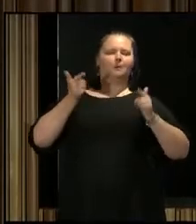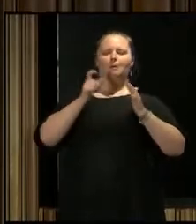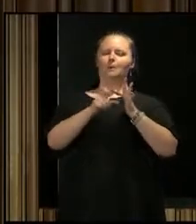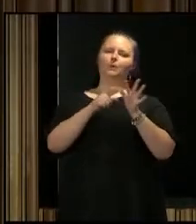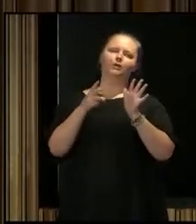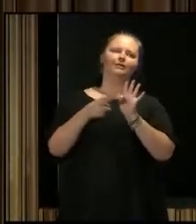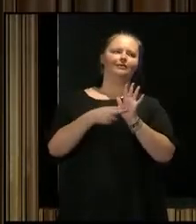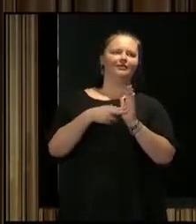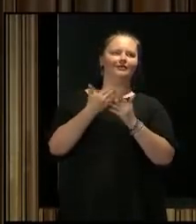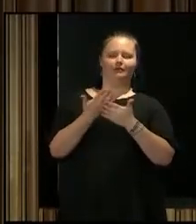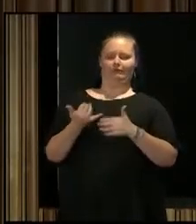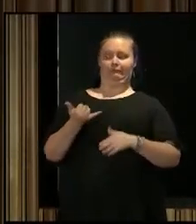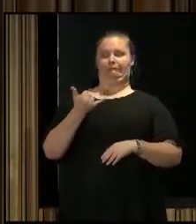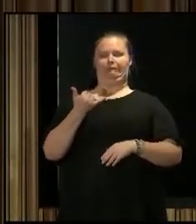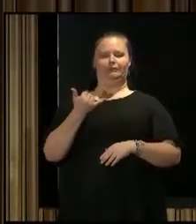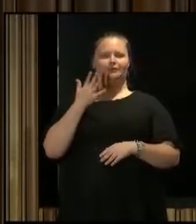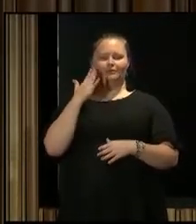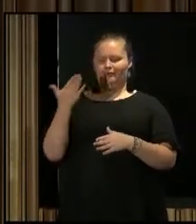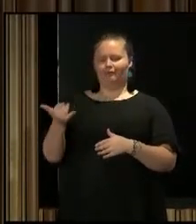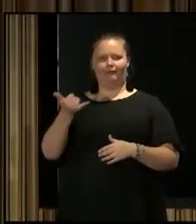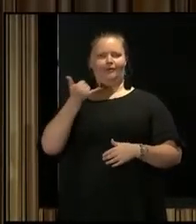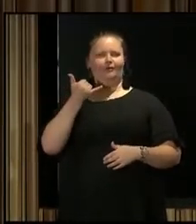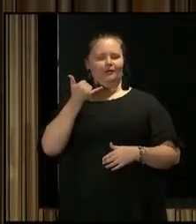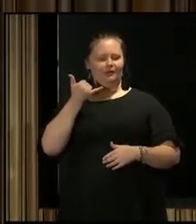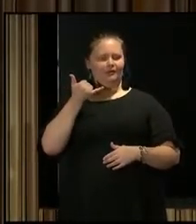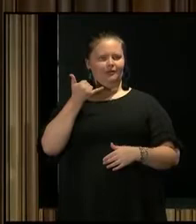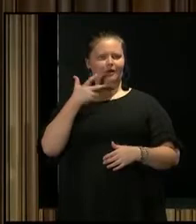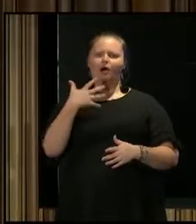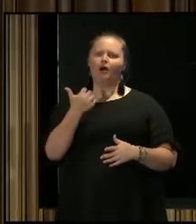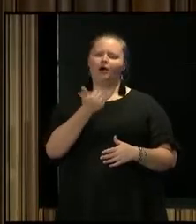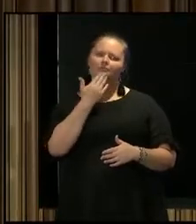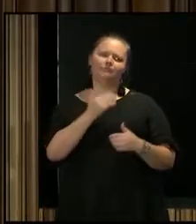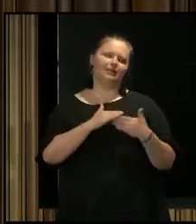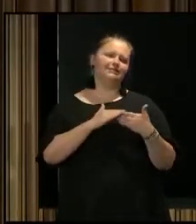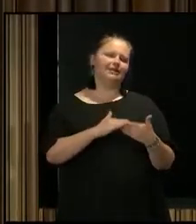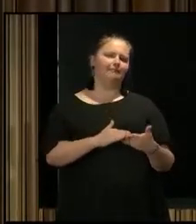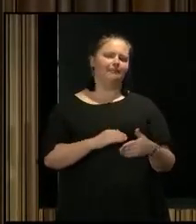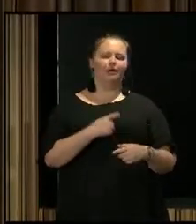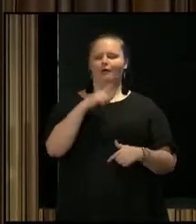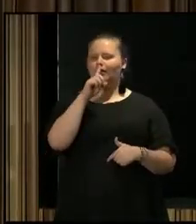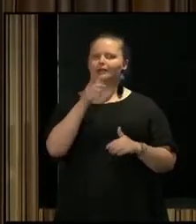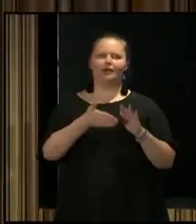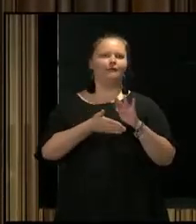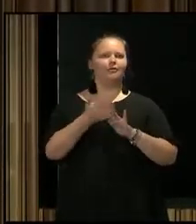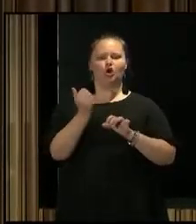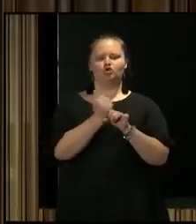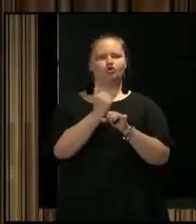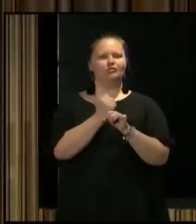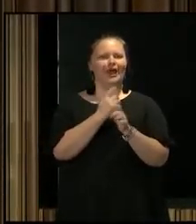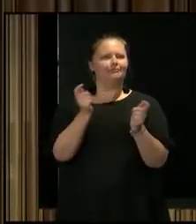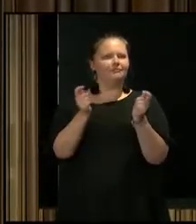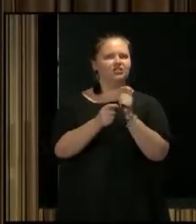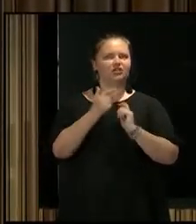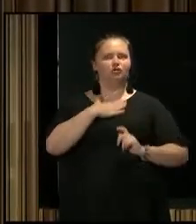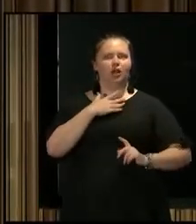Vice-Chancellors on your phone, when I answered the other day, she said, oh, I've got a favour to ask. I can't go to Game Changers. Would you like to? And